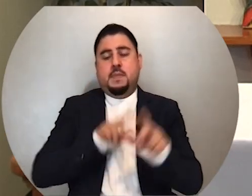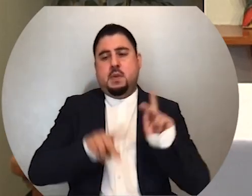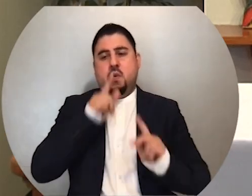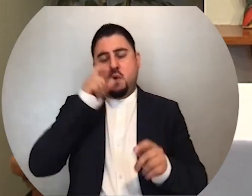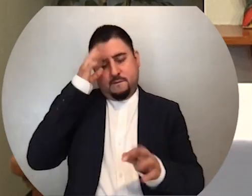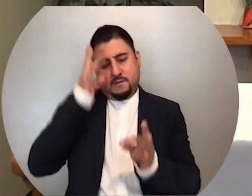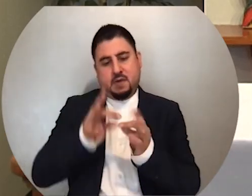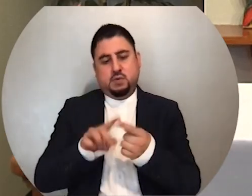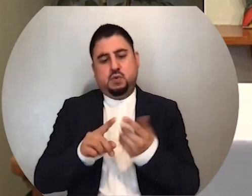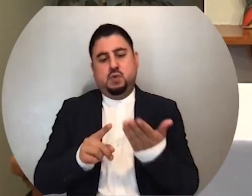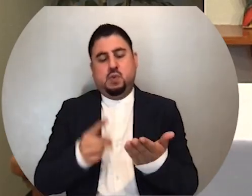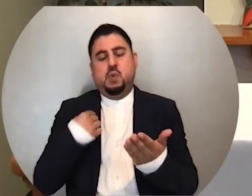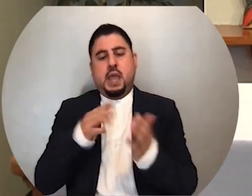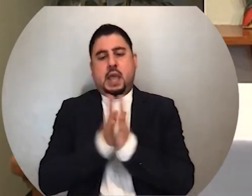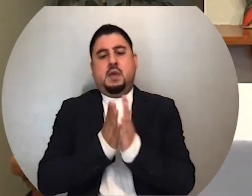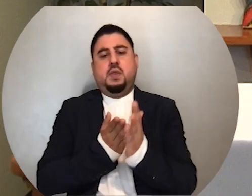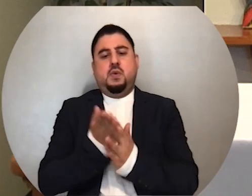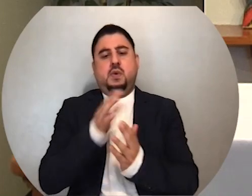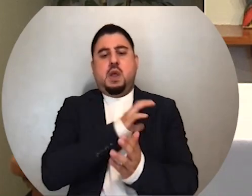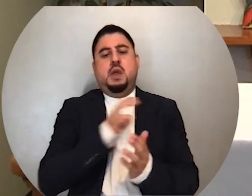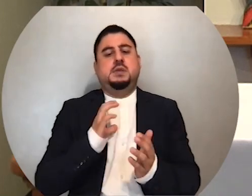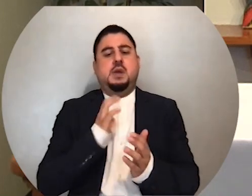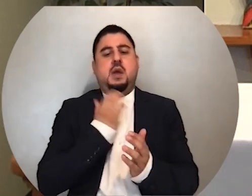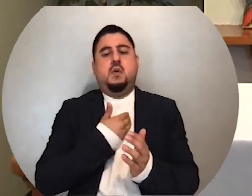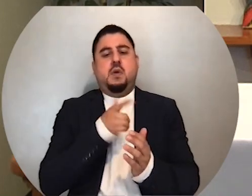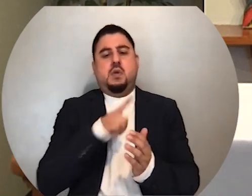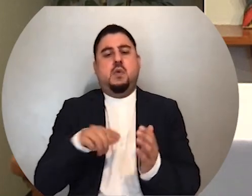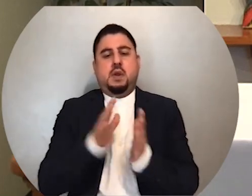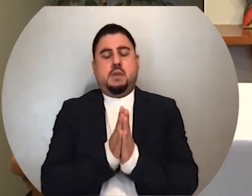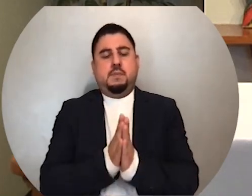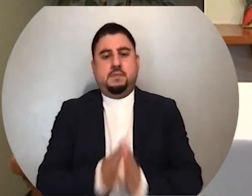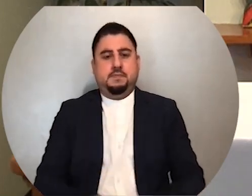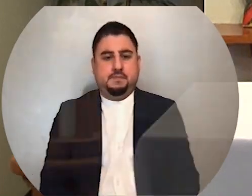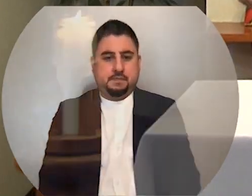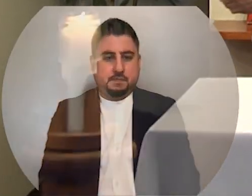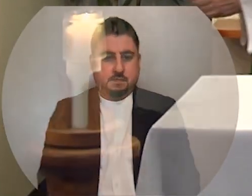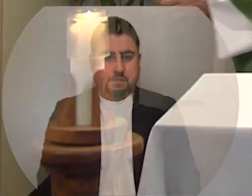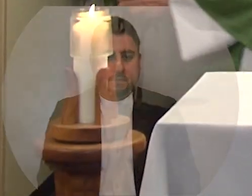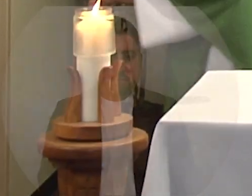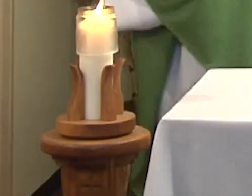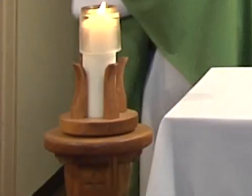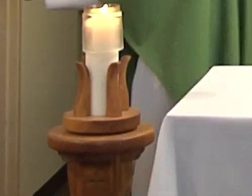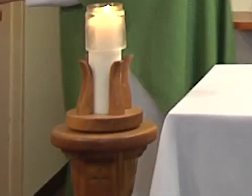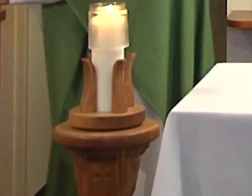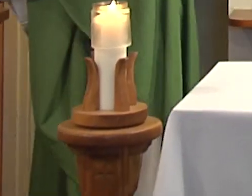are faithful to you. We ask this through Christ our Lord. Amen.